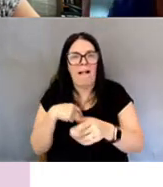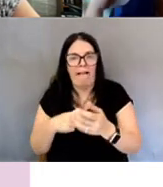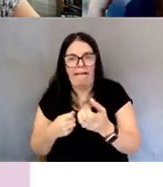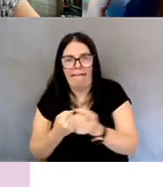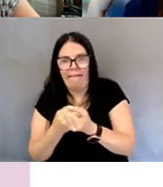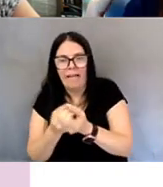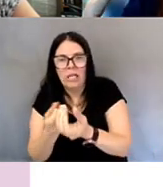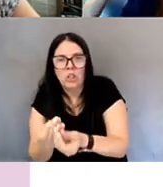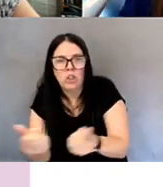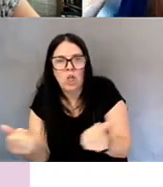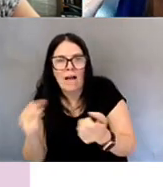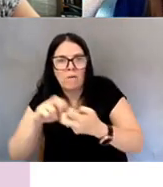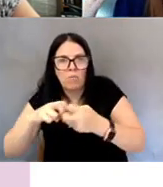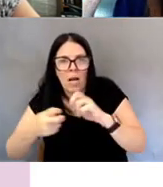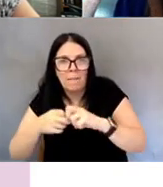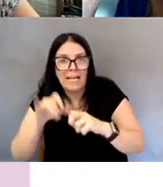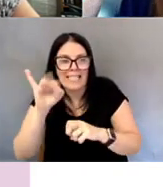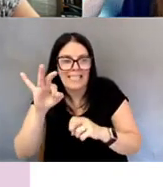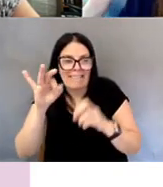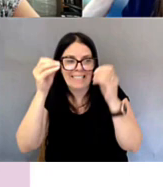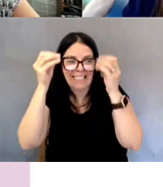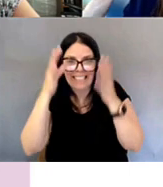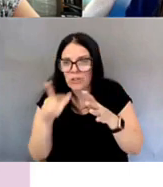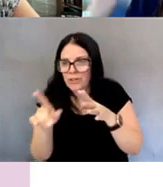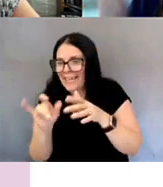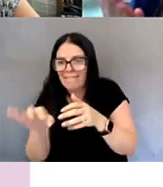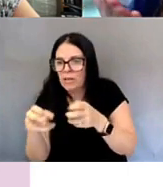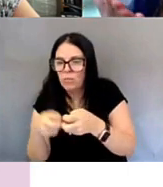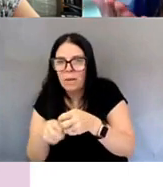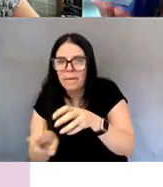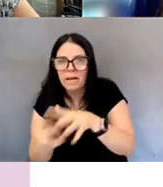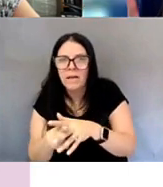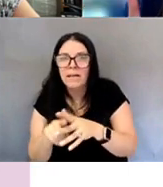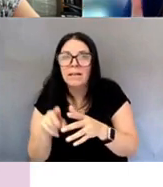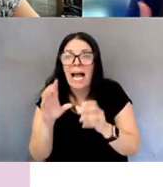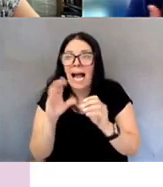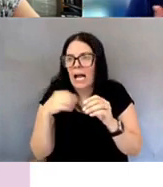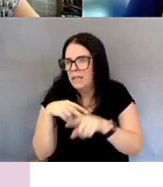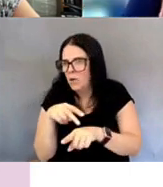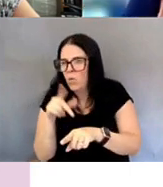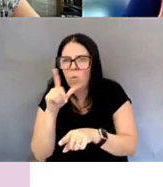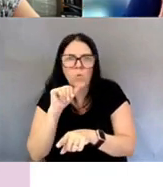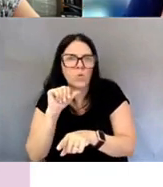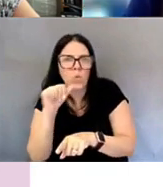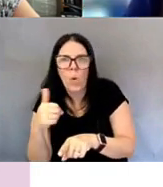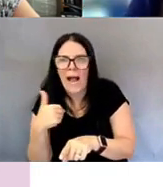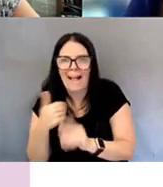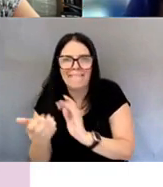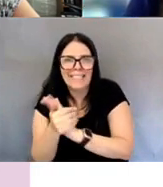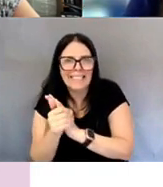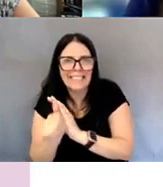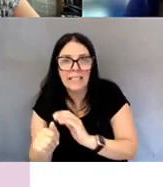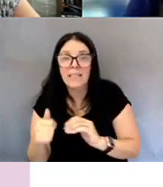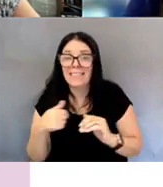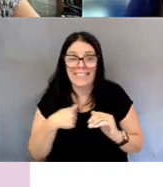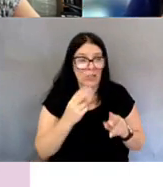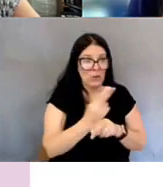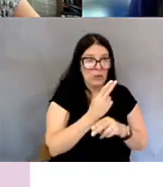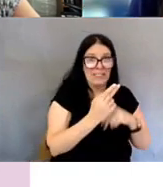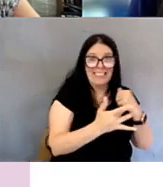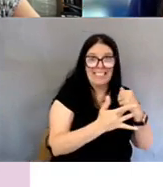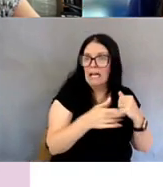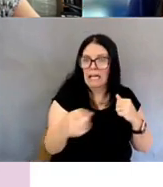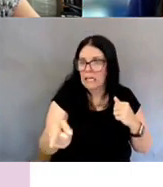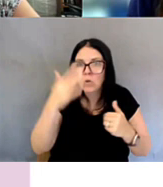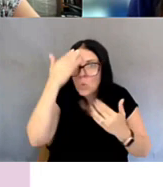also troubleshooting, teacher troubleshooting, seeing who does not have that level to actually take on the task